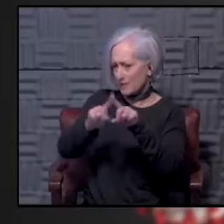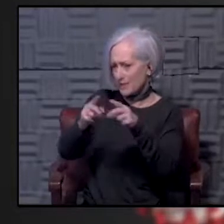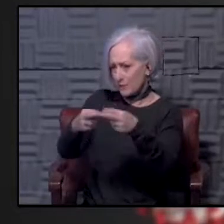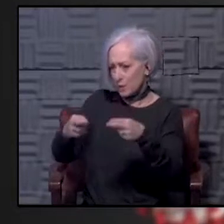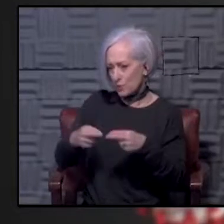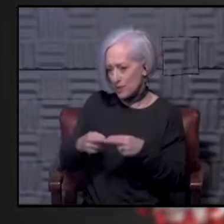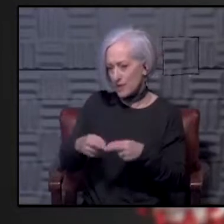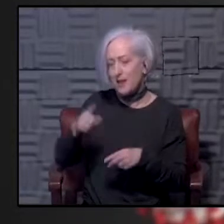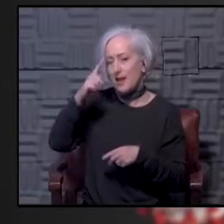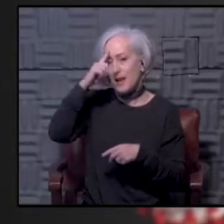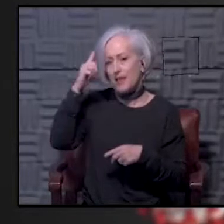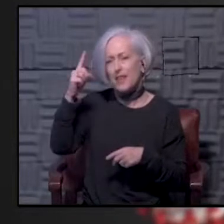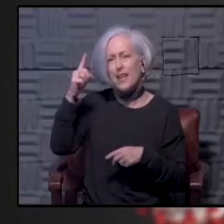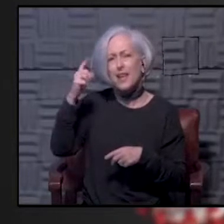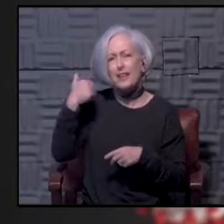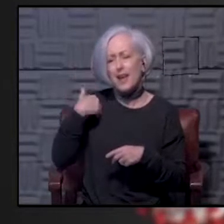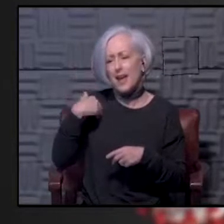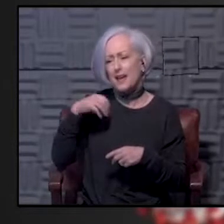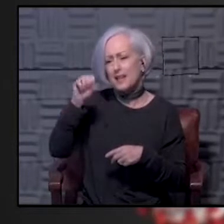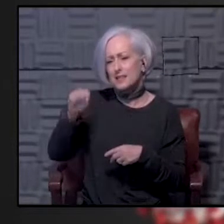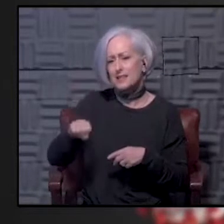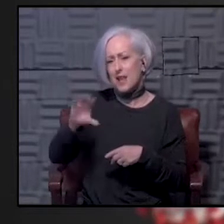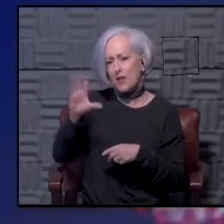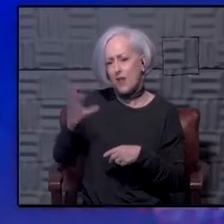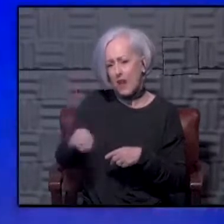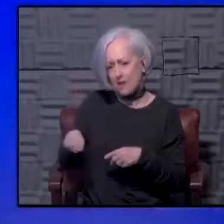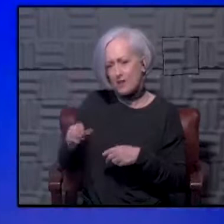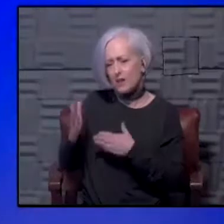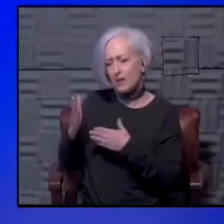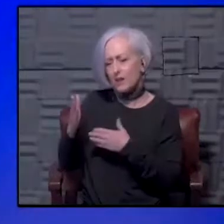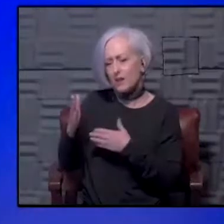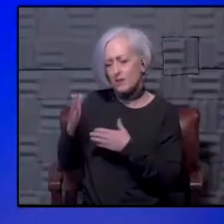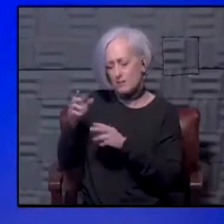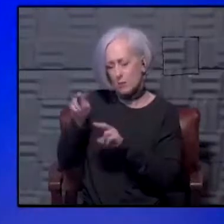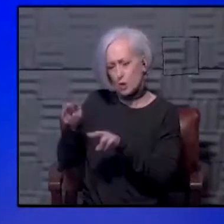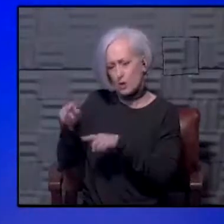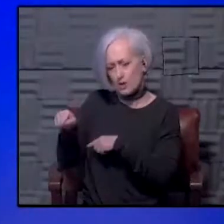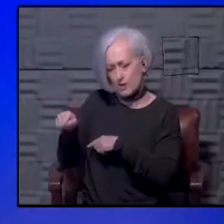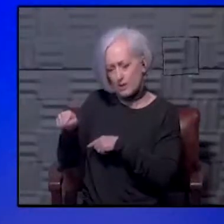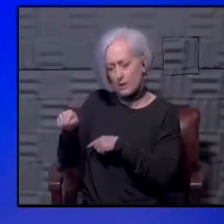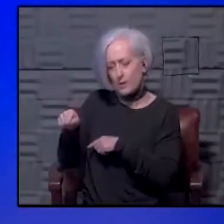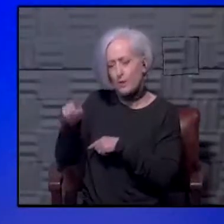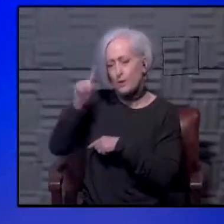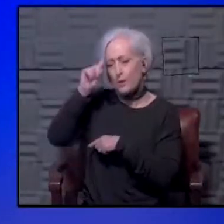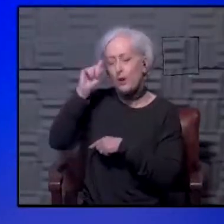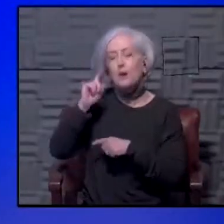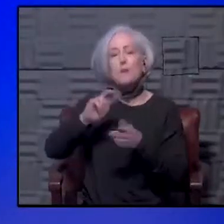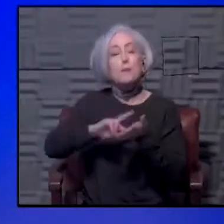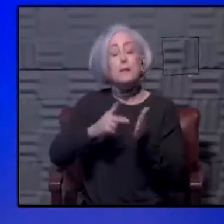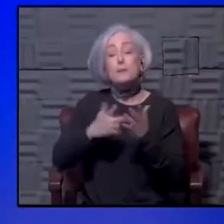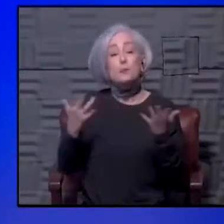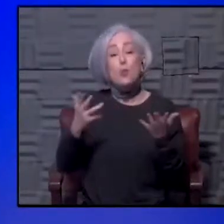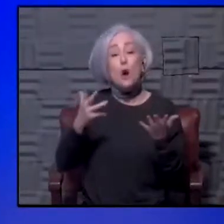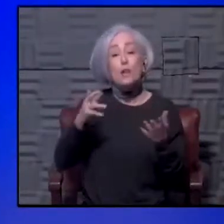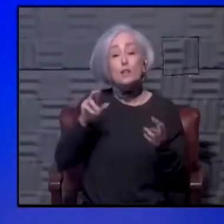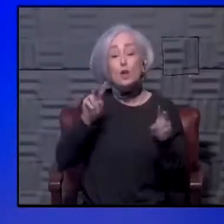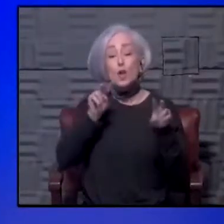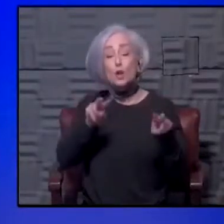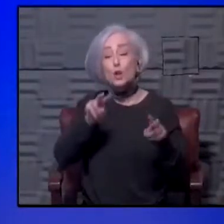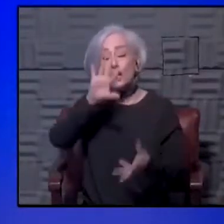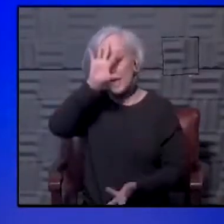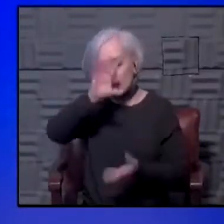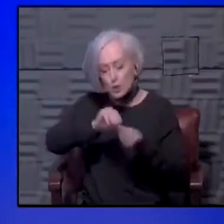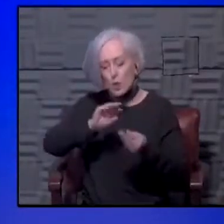South African arm, if I believe correctly. But really what it means is you are looking at the total number of infections,